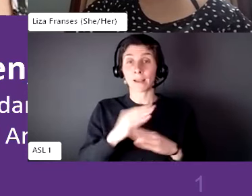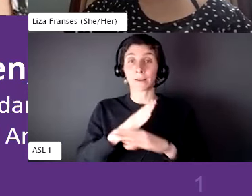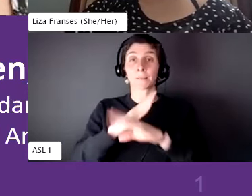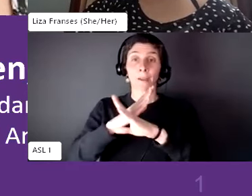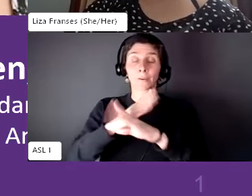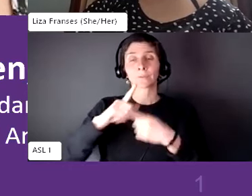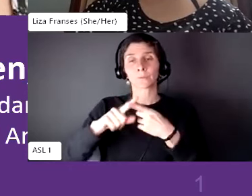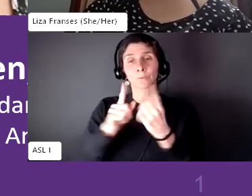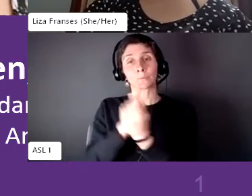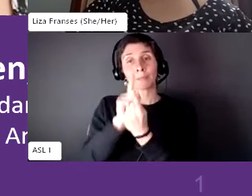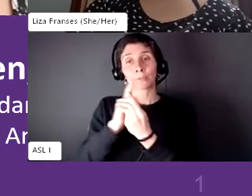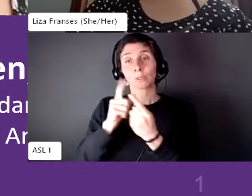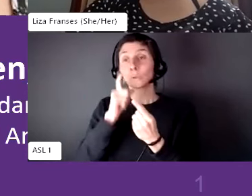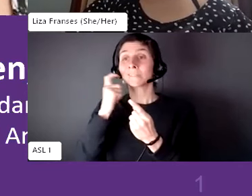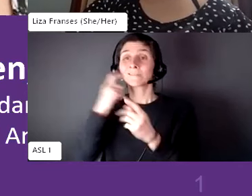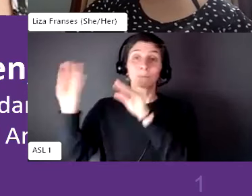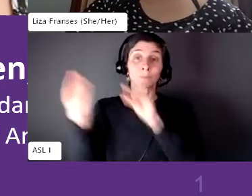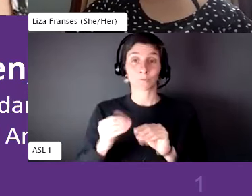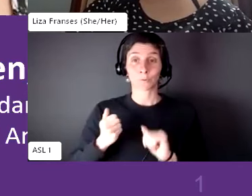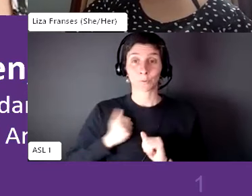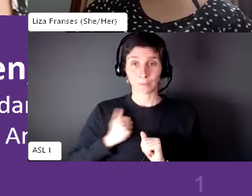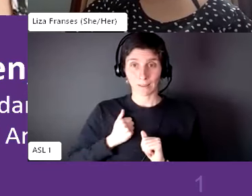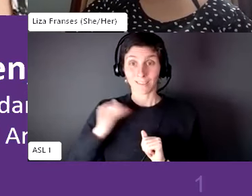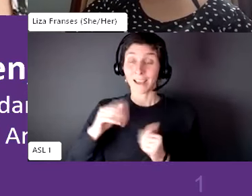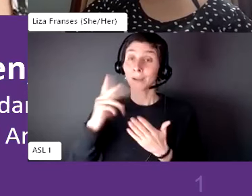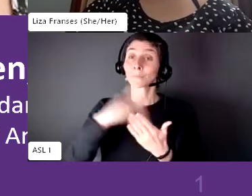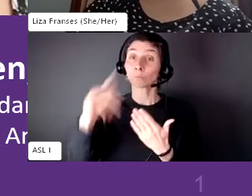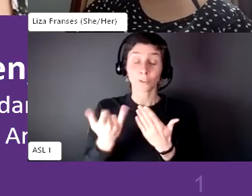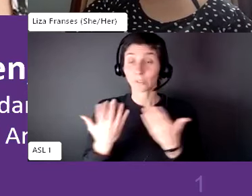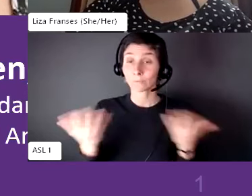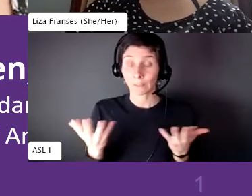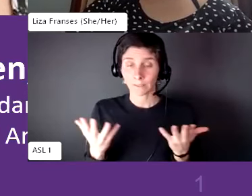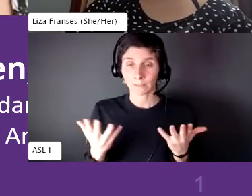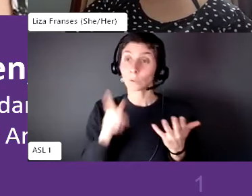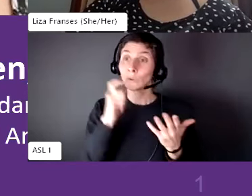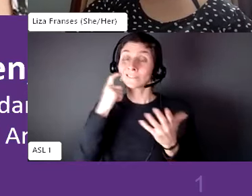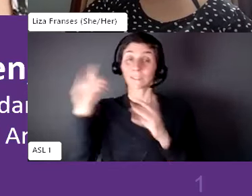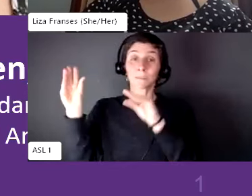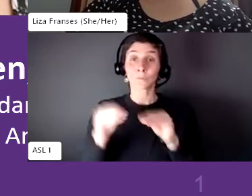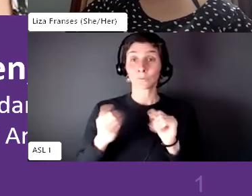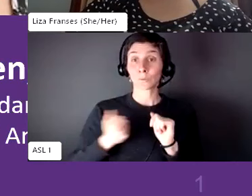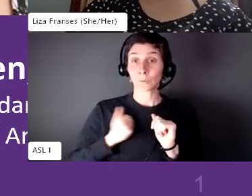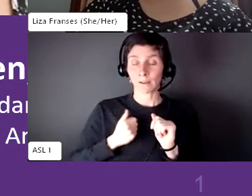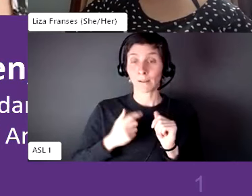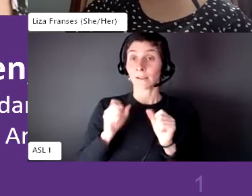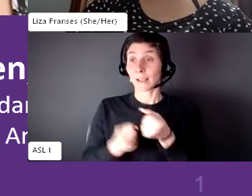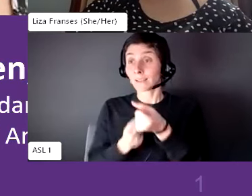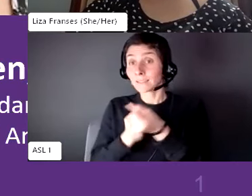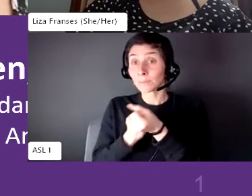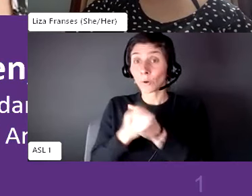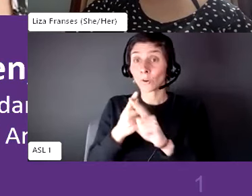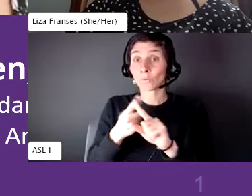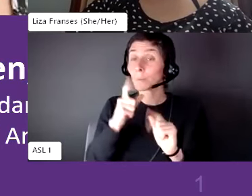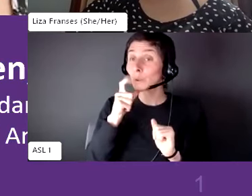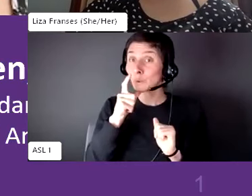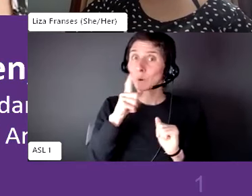project. That project's aimed on how newcomers to Canada can be assisted by older, more experienced Canadians